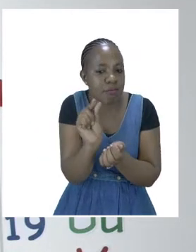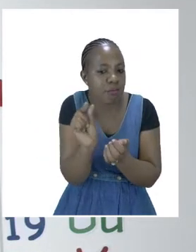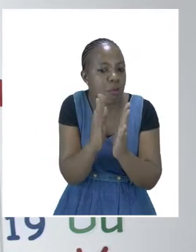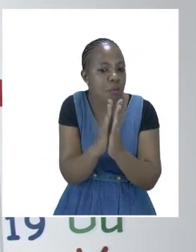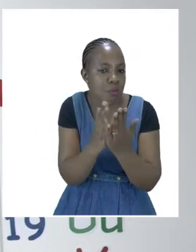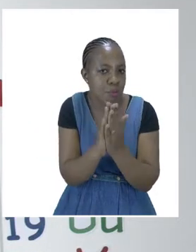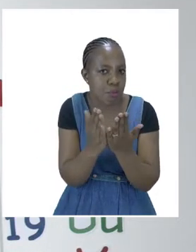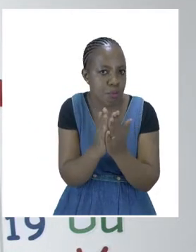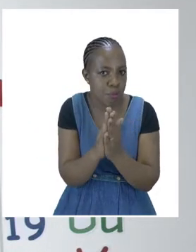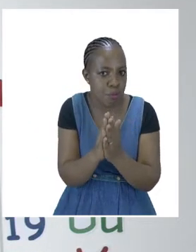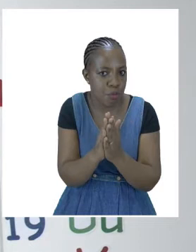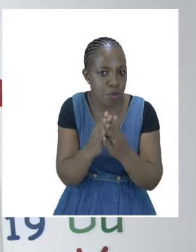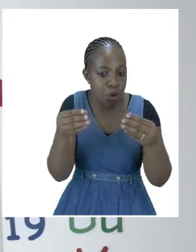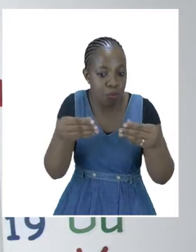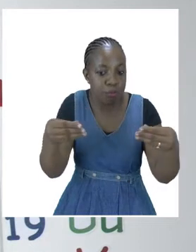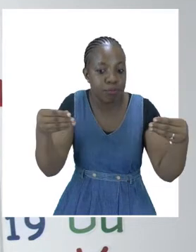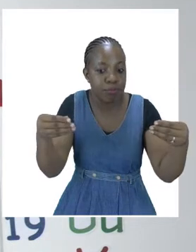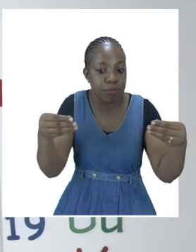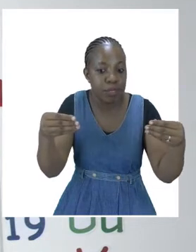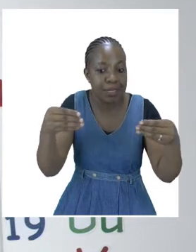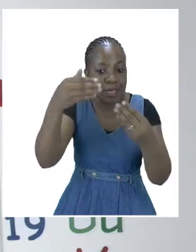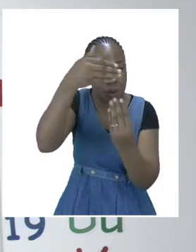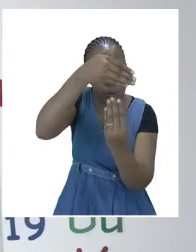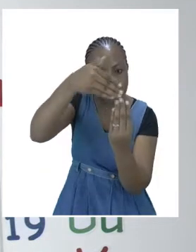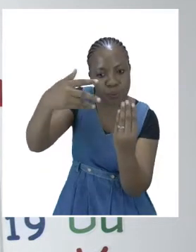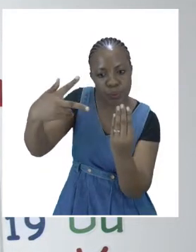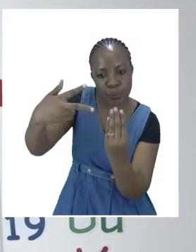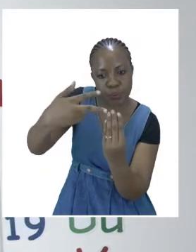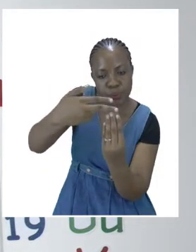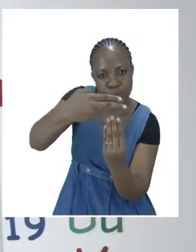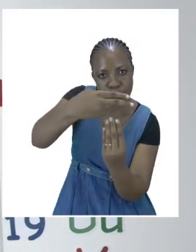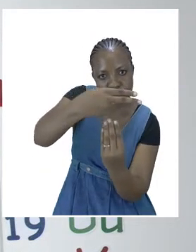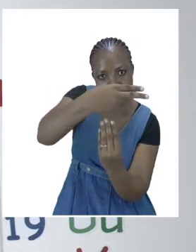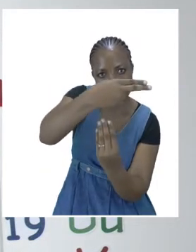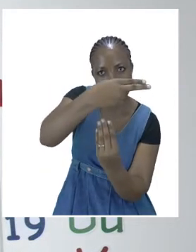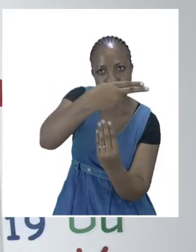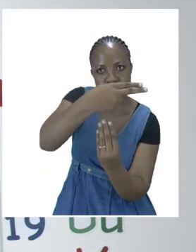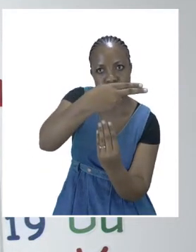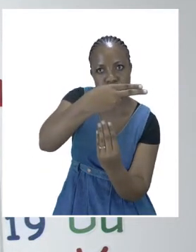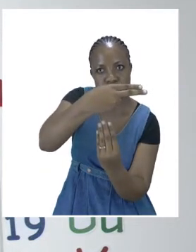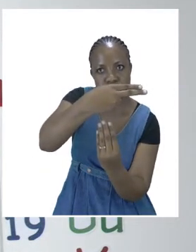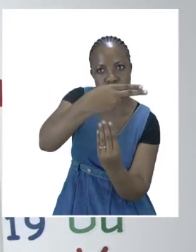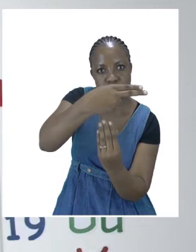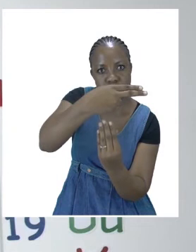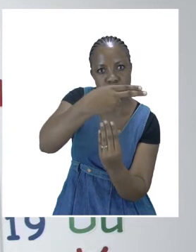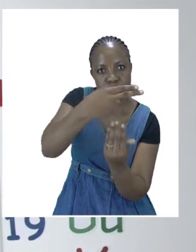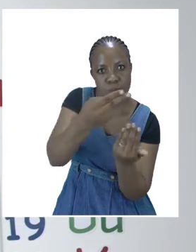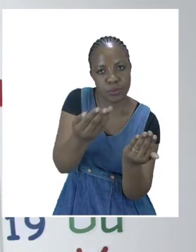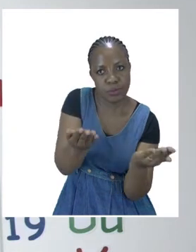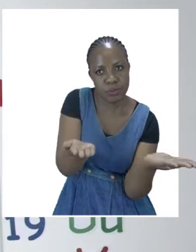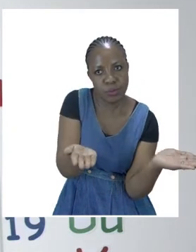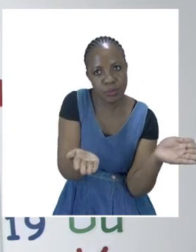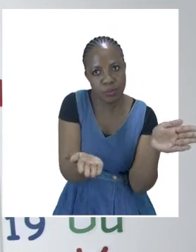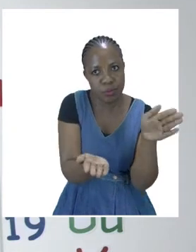booklet. Please cut the top of the lesson booklet with a pair of scissors and fold